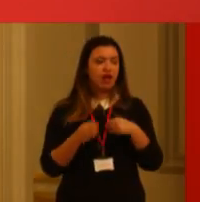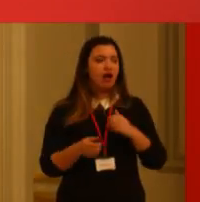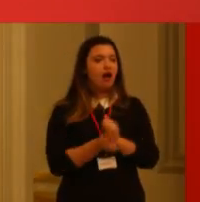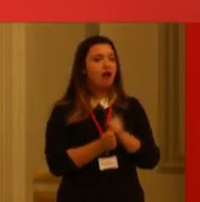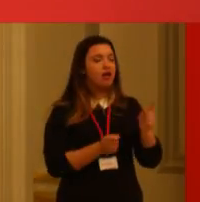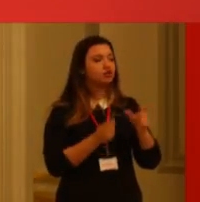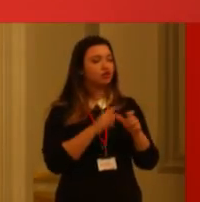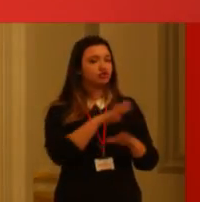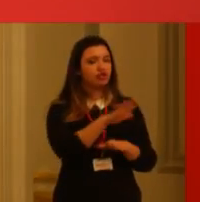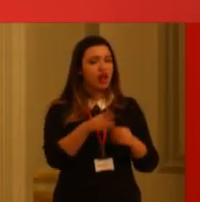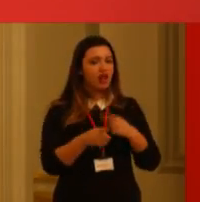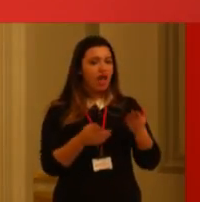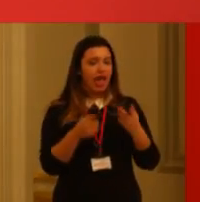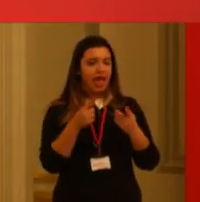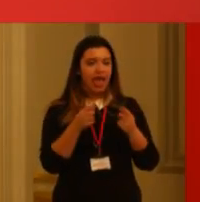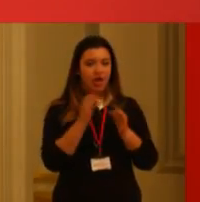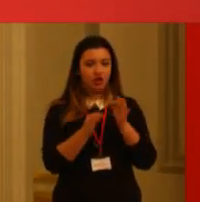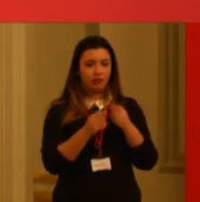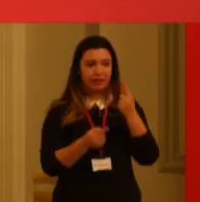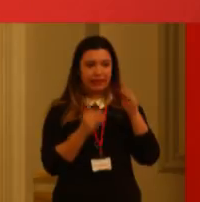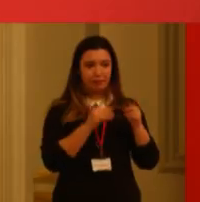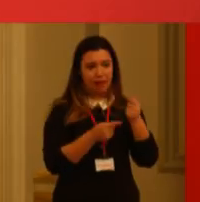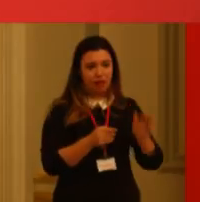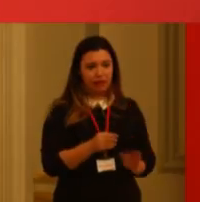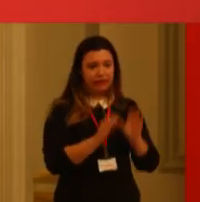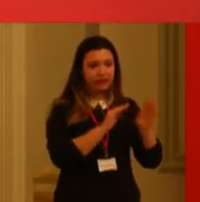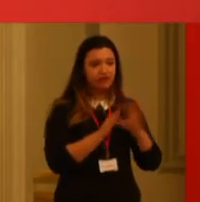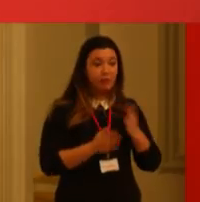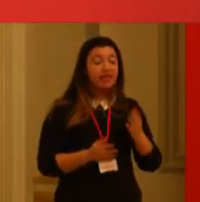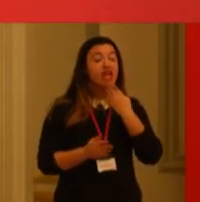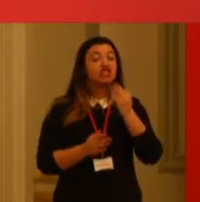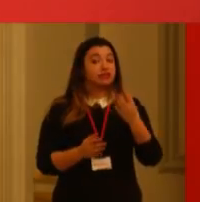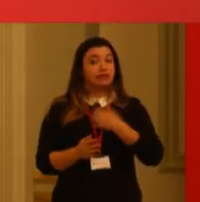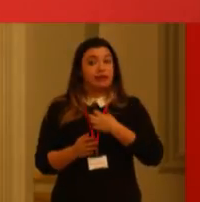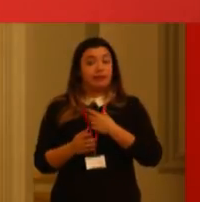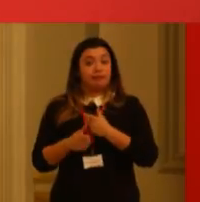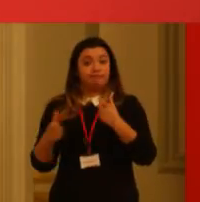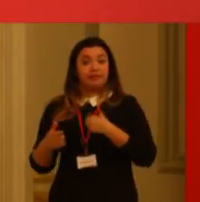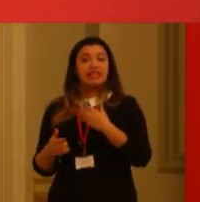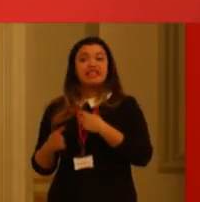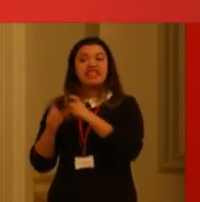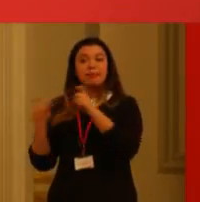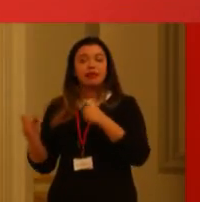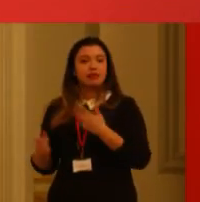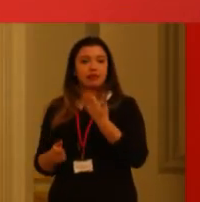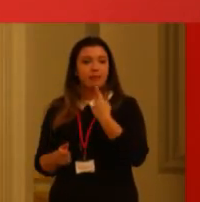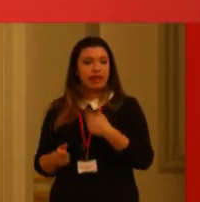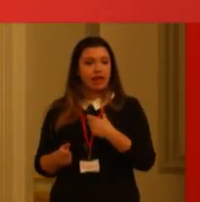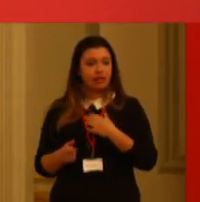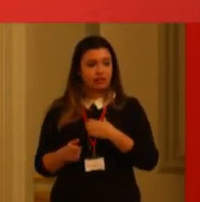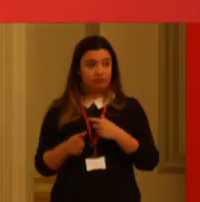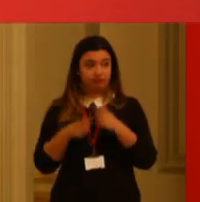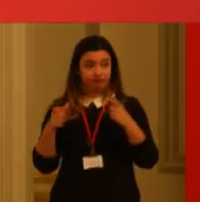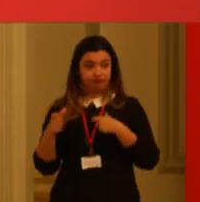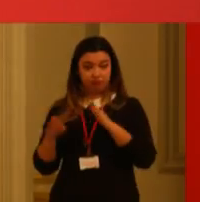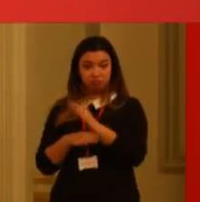appreciated and valued. We also discussed about families. They are seen as a socioeconomical support, and when it comes to the development